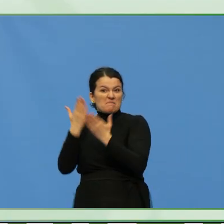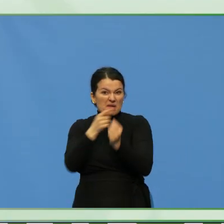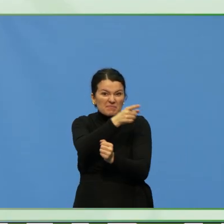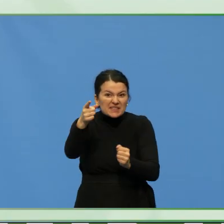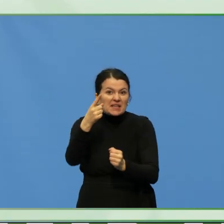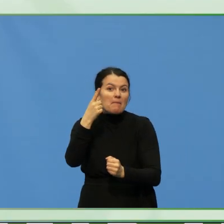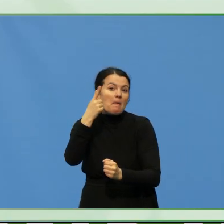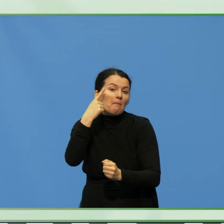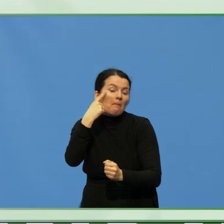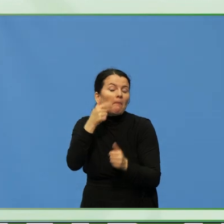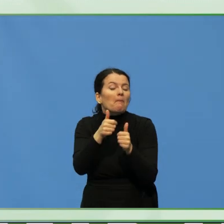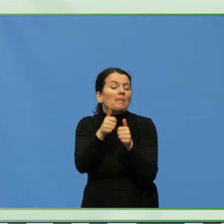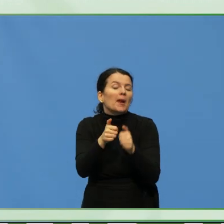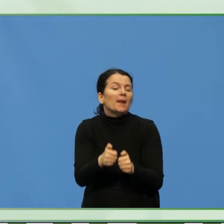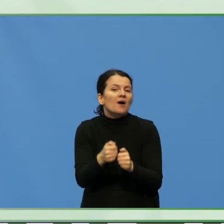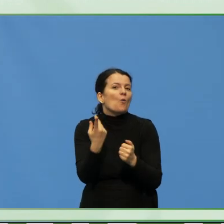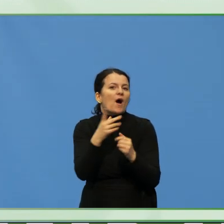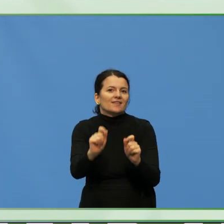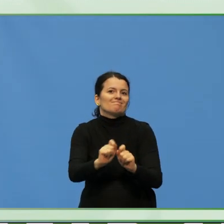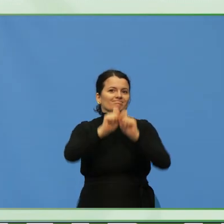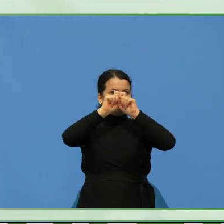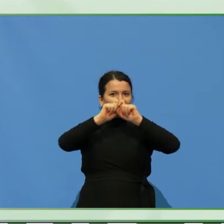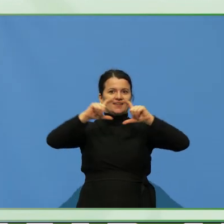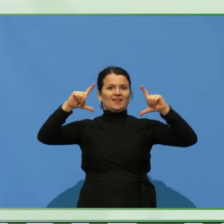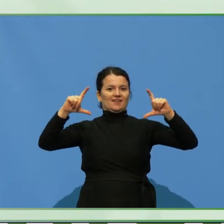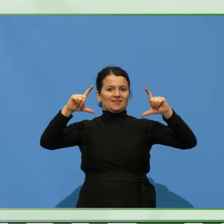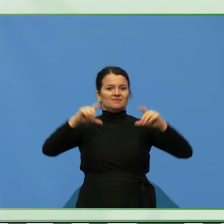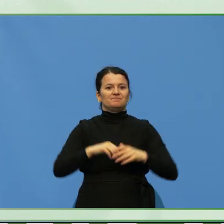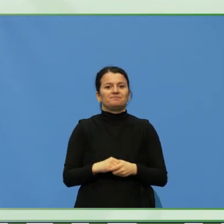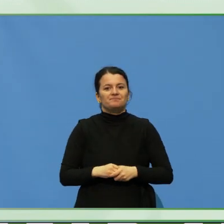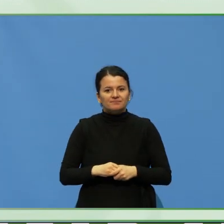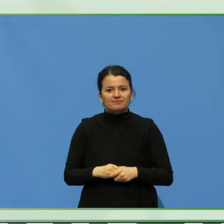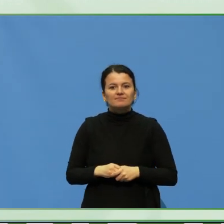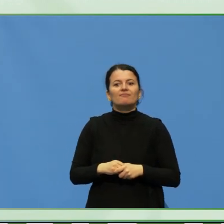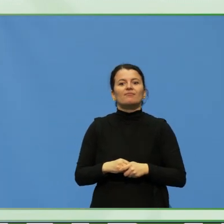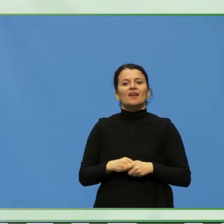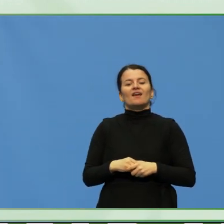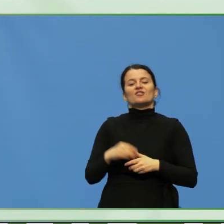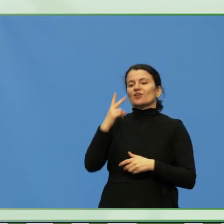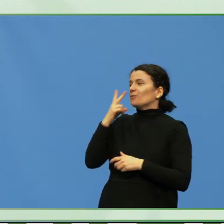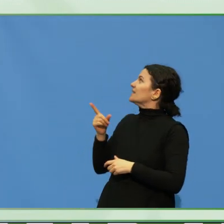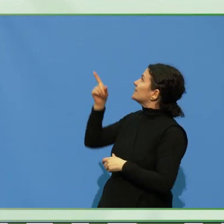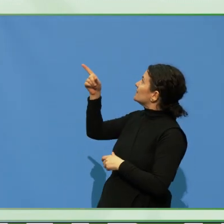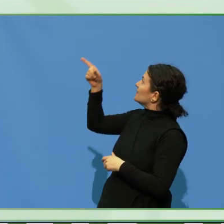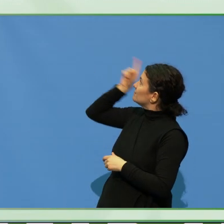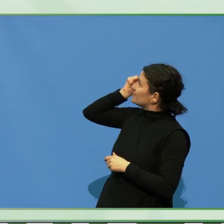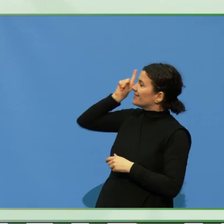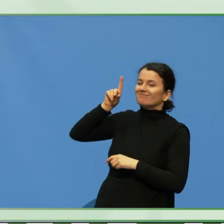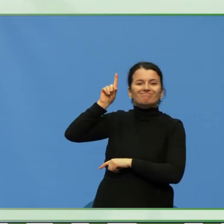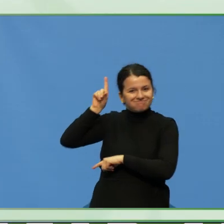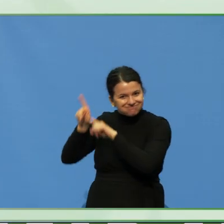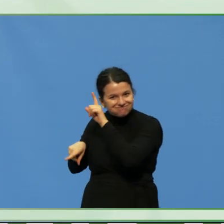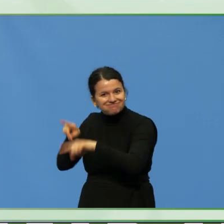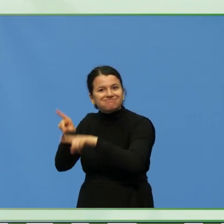will see, she says, with everything crossed, far more representative, authentic results.